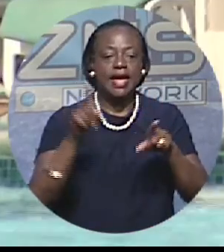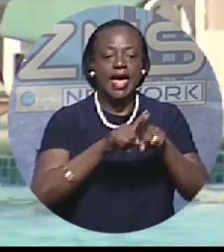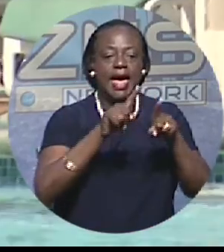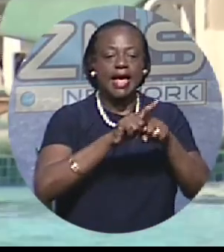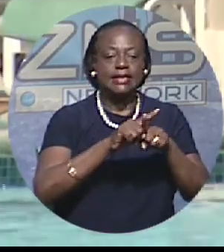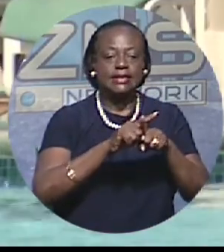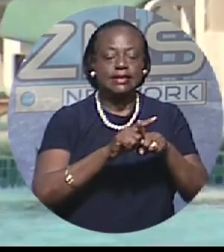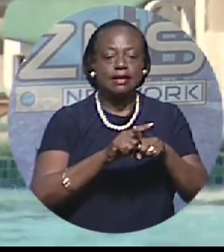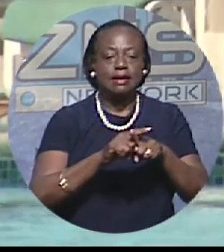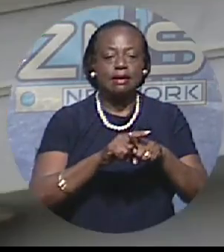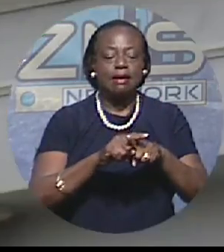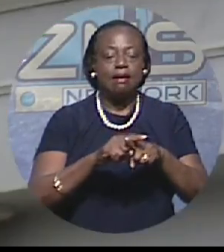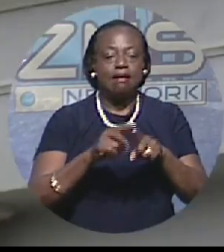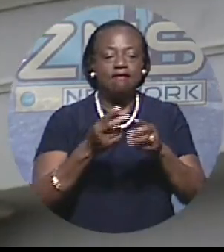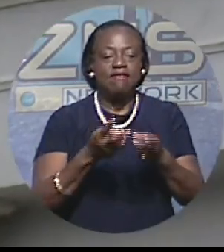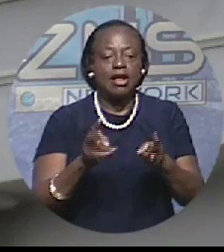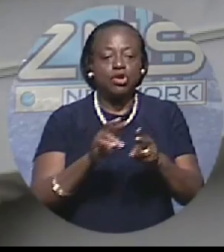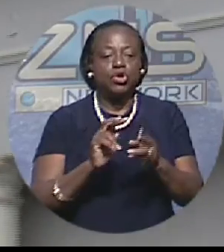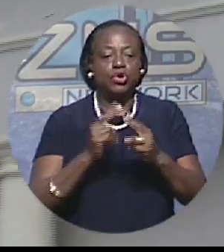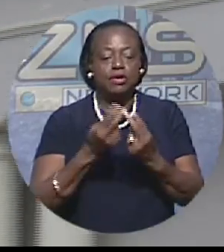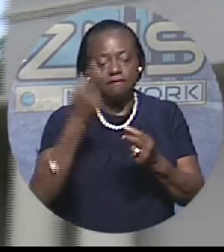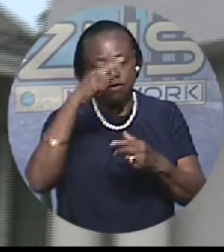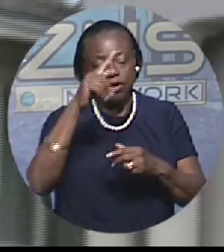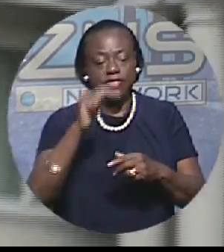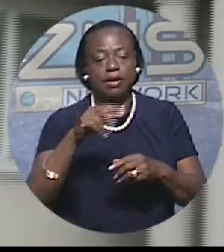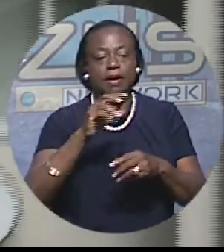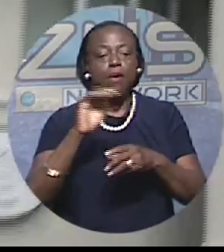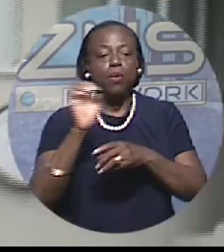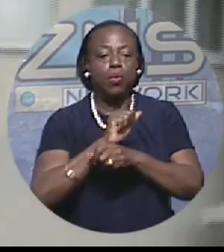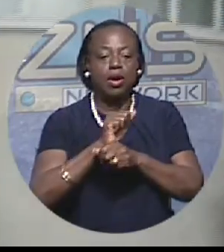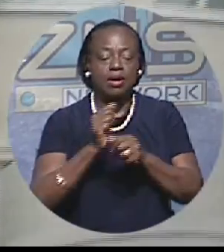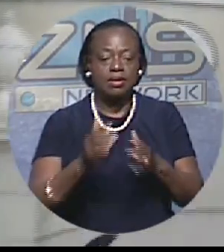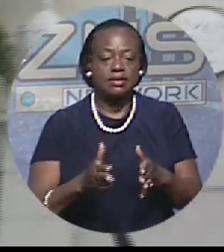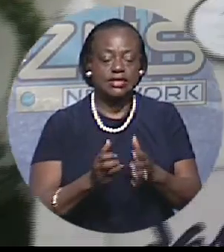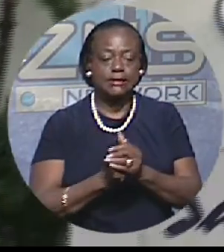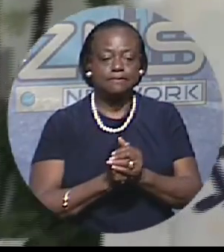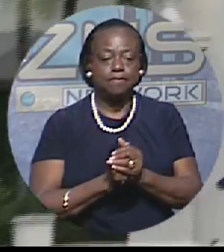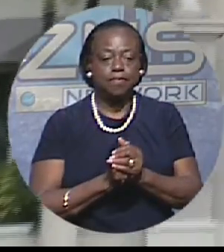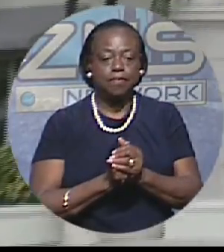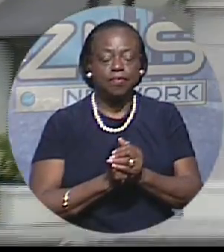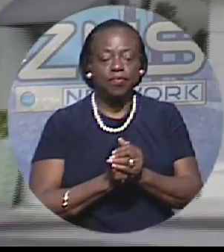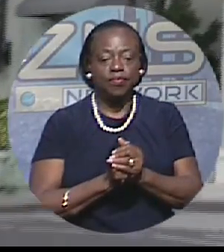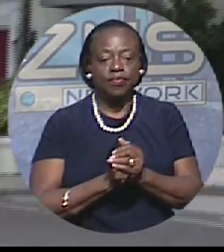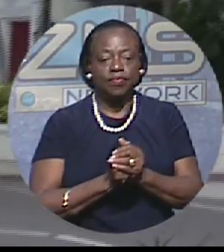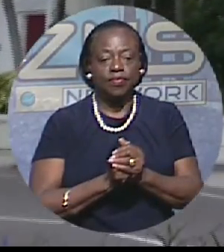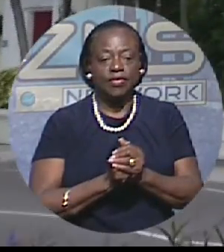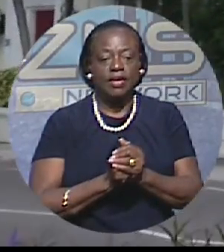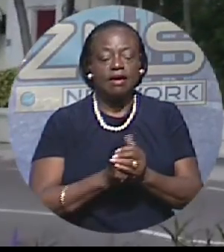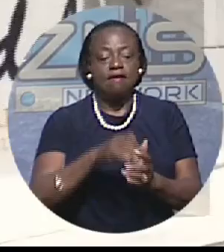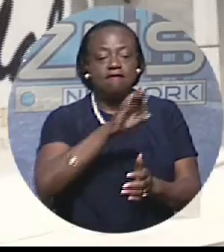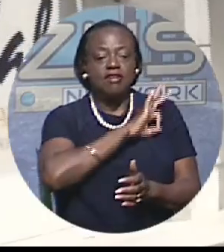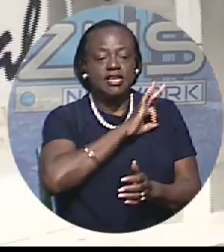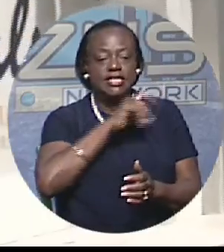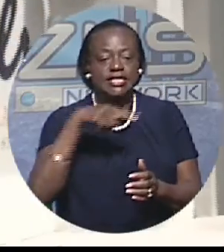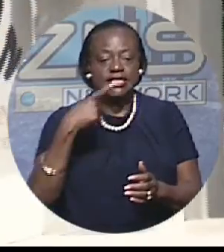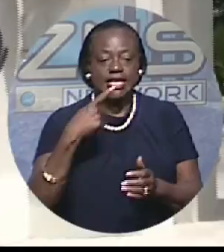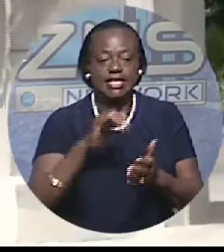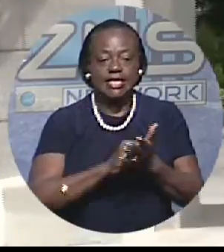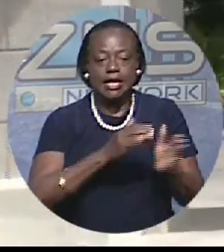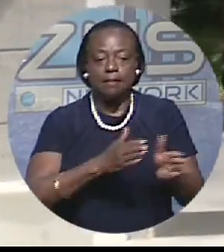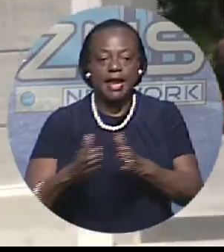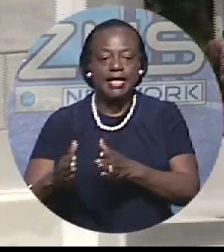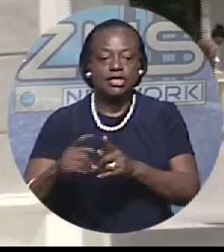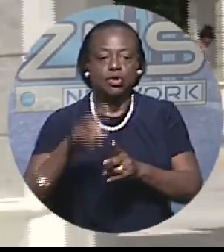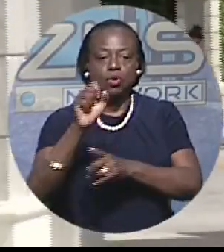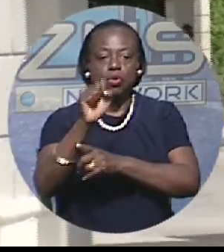and Allied Workers Union had been seeking to get Sandals to come to the negotiation table since 2009. Ferguson, though, says he plans to